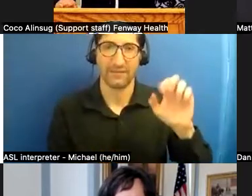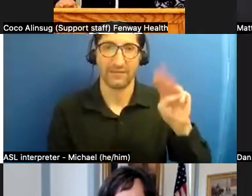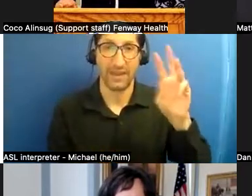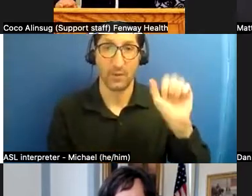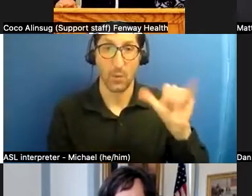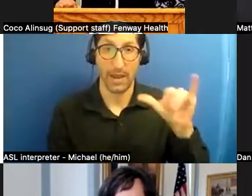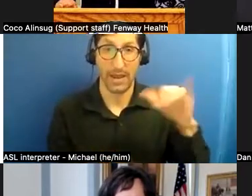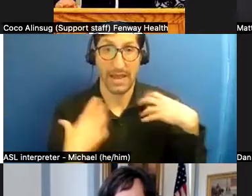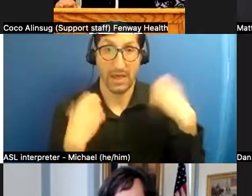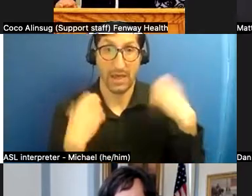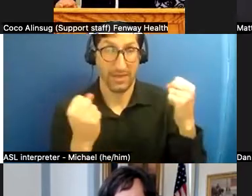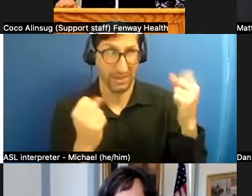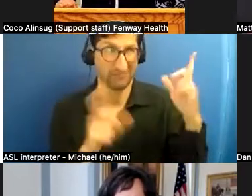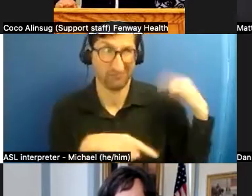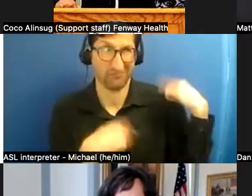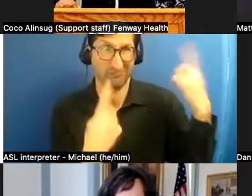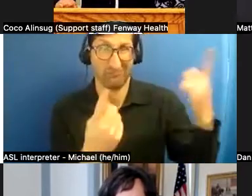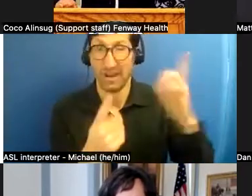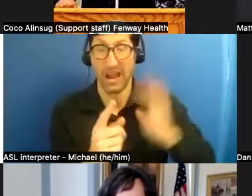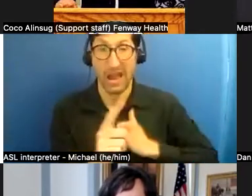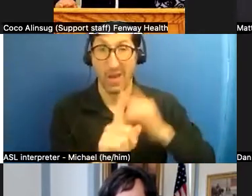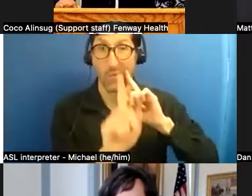has a history and mission of serving